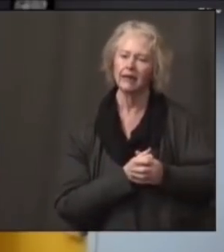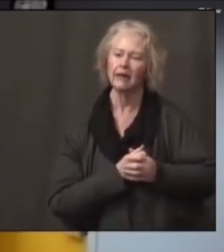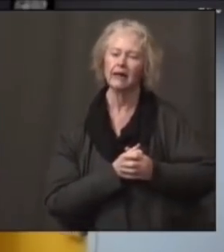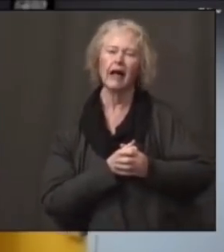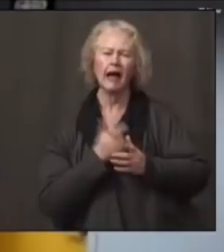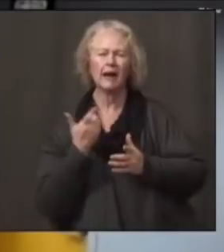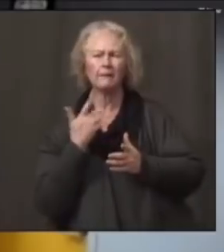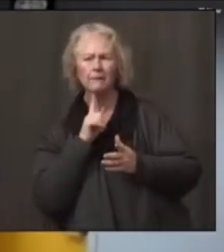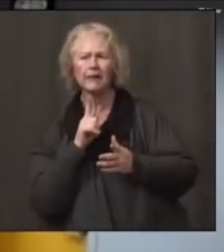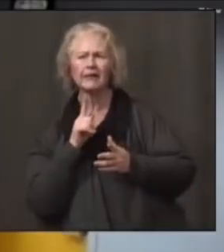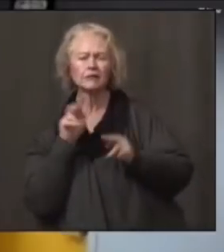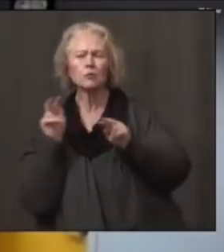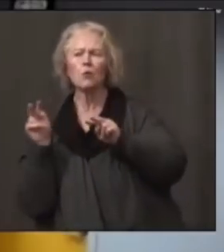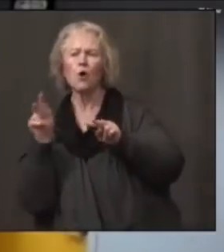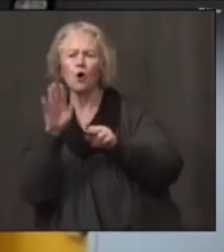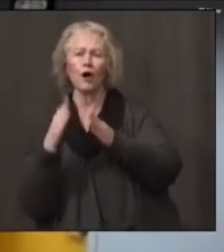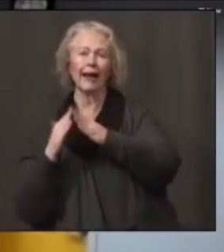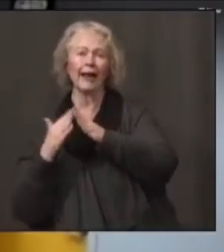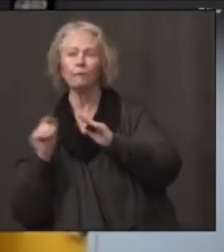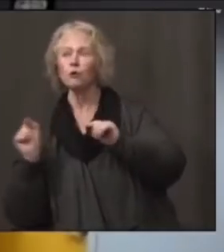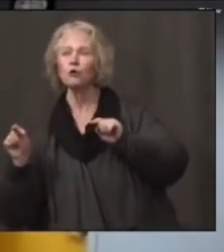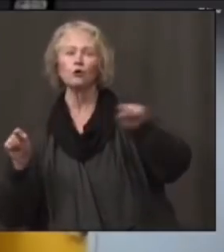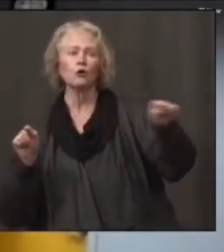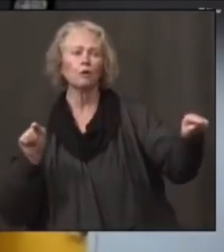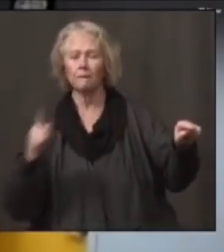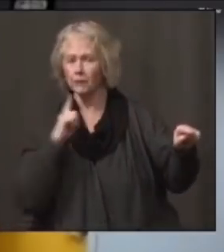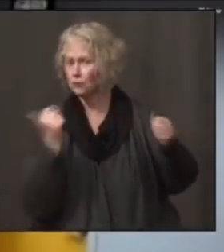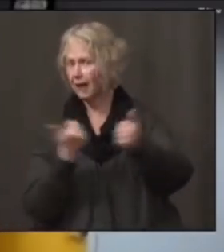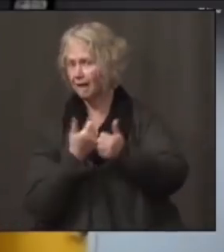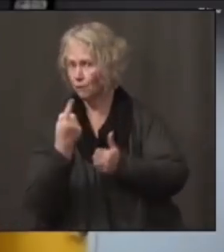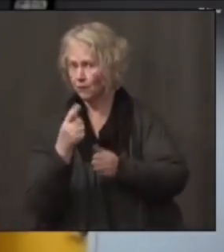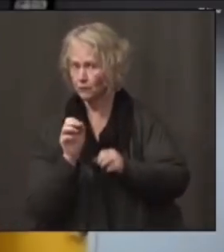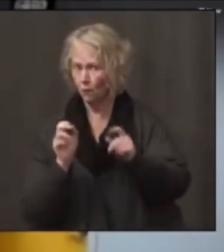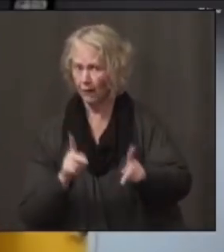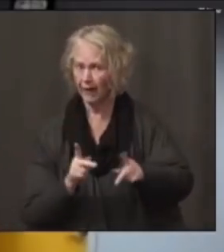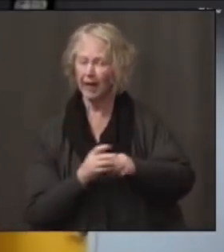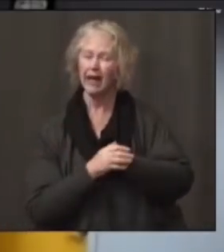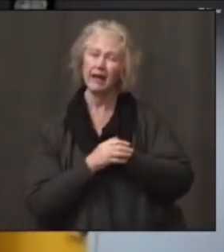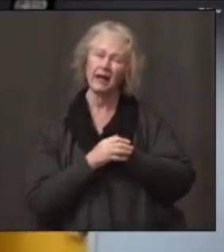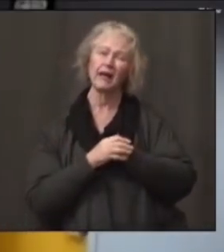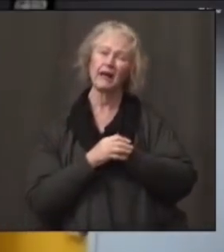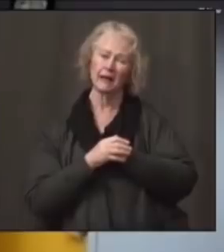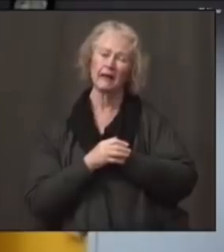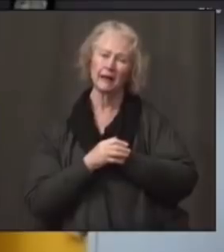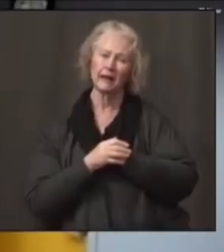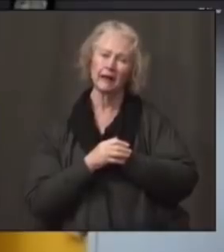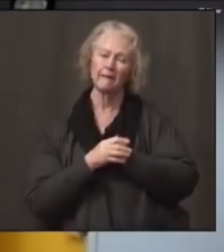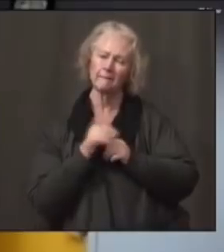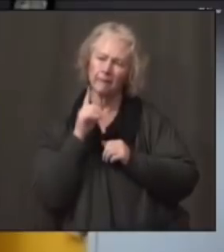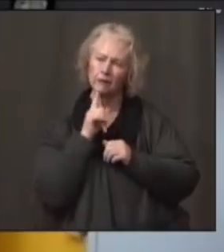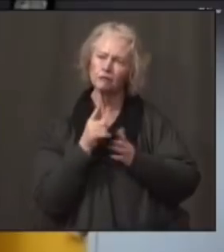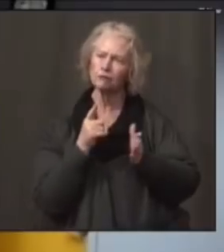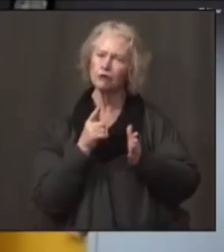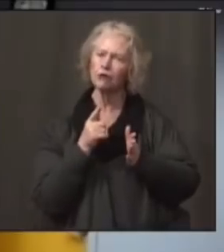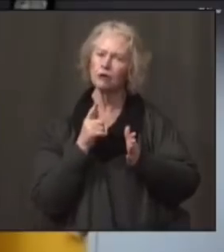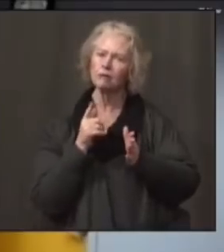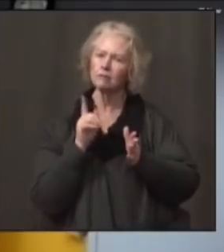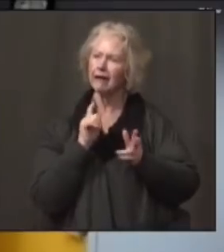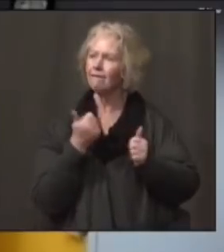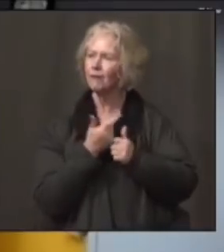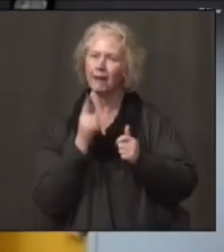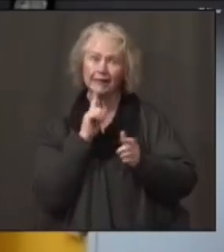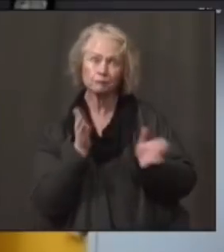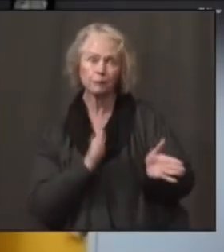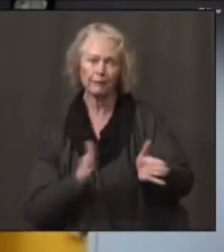your neighbors today and make sure they're going to be okay and they're shoveling, and if they're going to be prepared also. So with